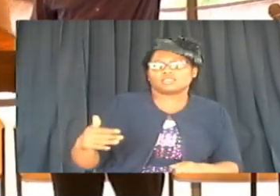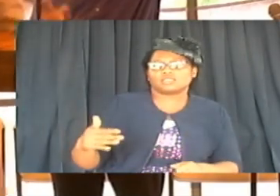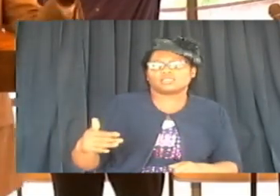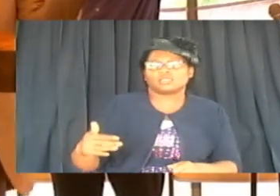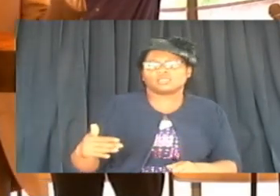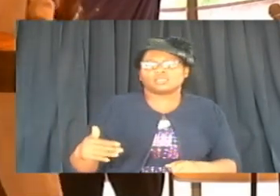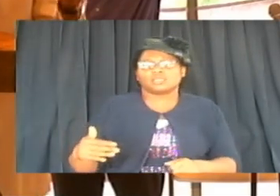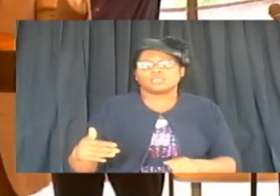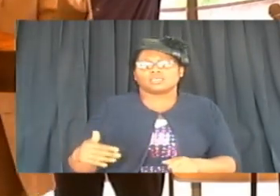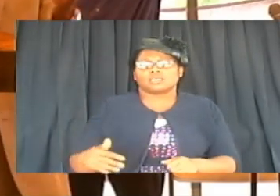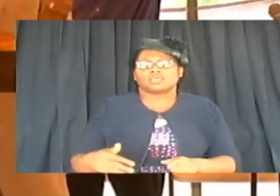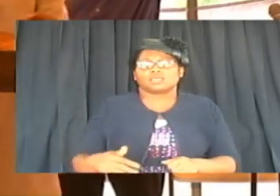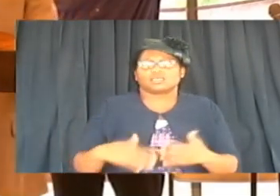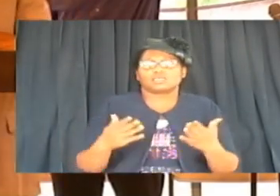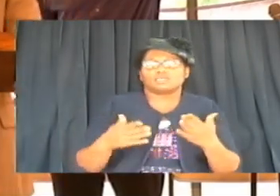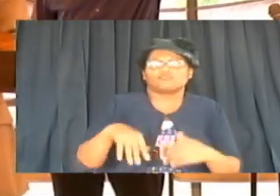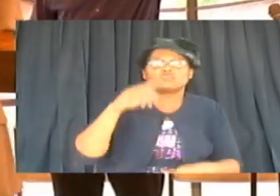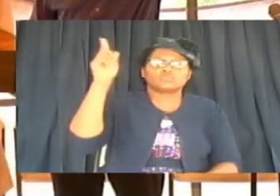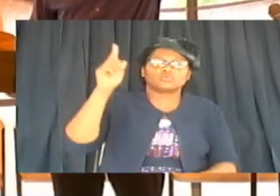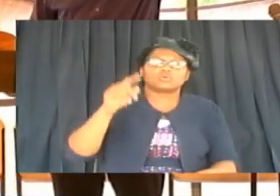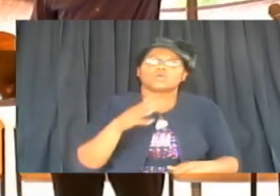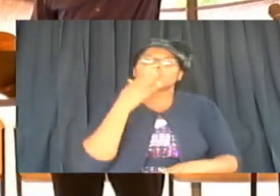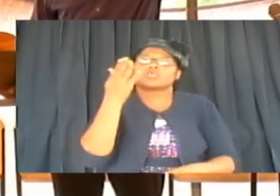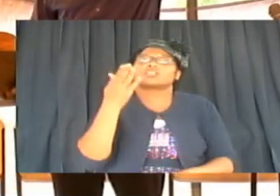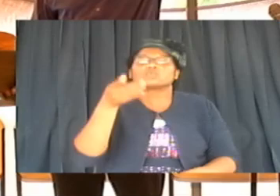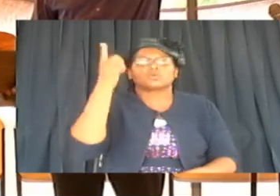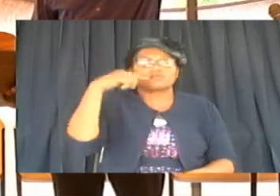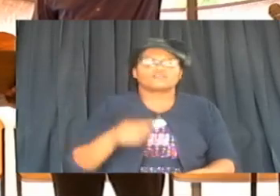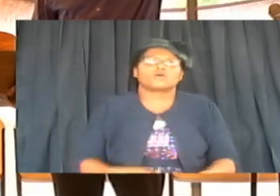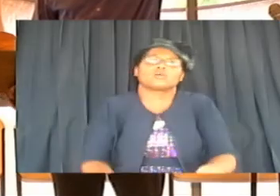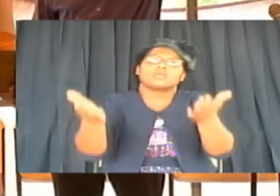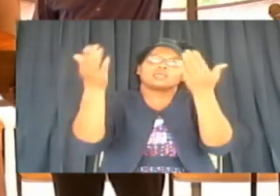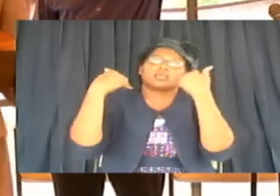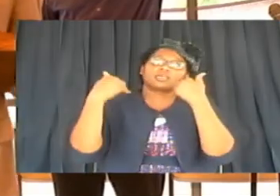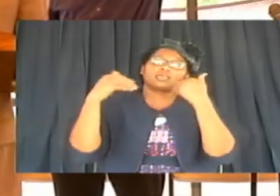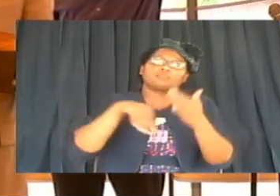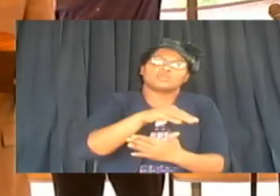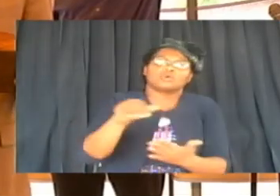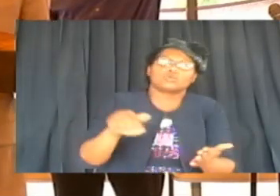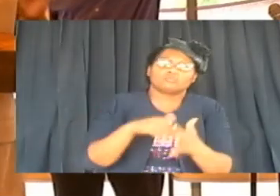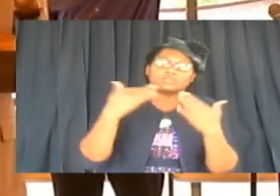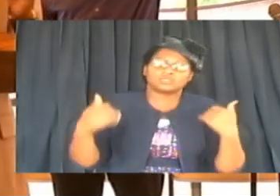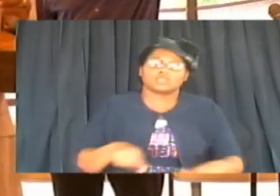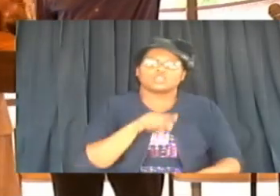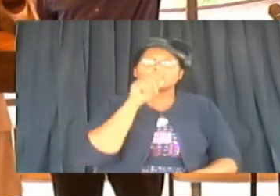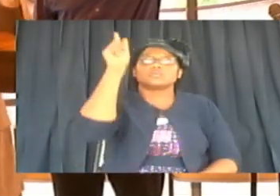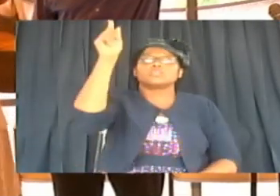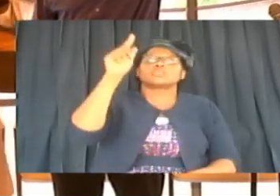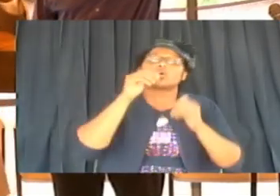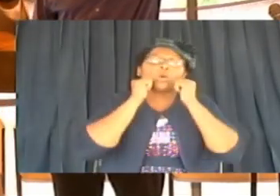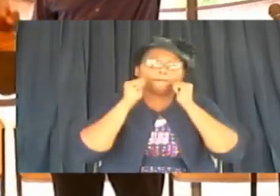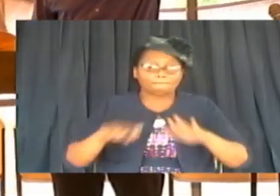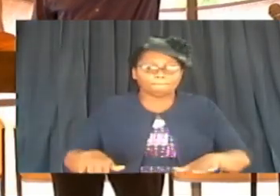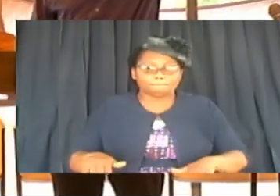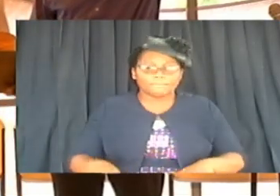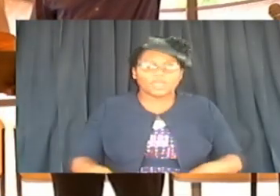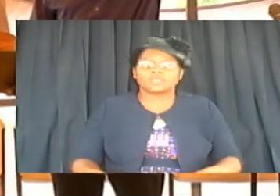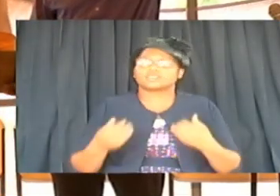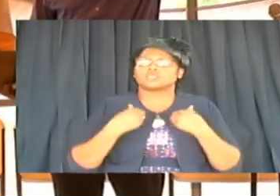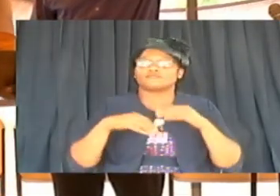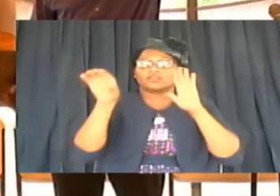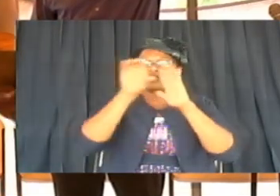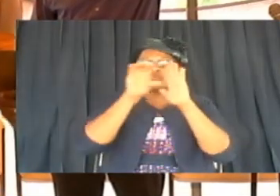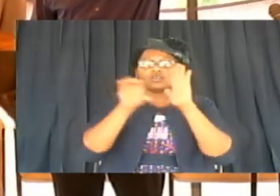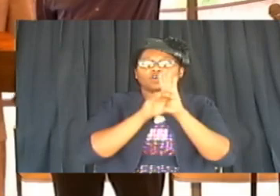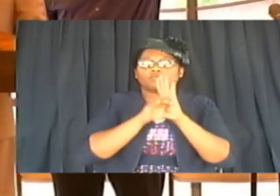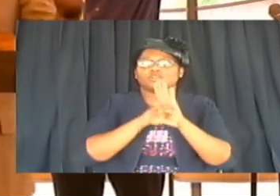God, that you came in our midst today. You blessed us. And God, we thank you, God, for the communion that we partook of today. I pray,